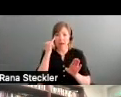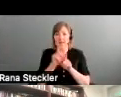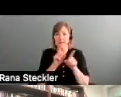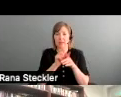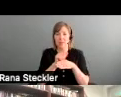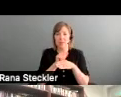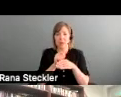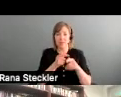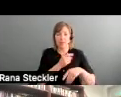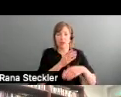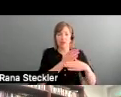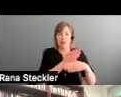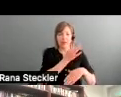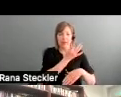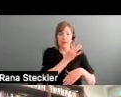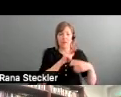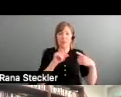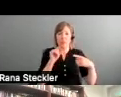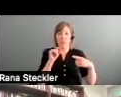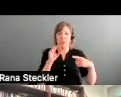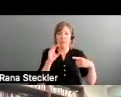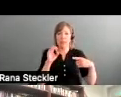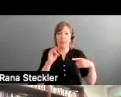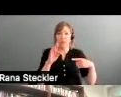mid-19th to the late 20th century.